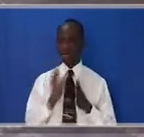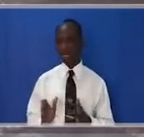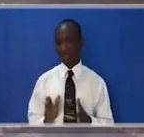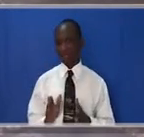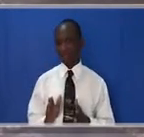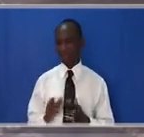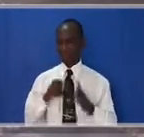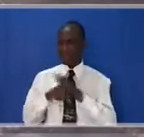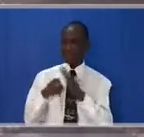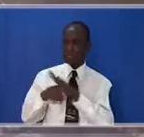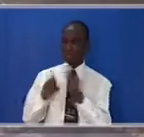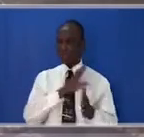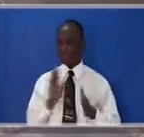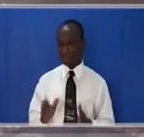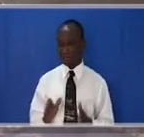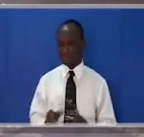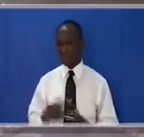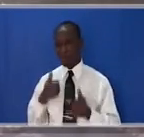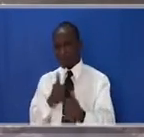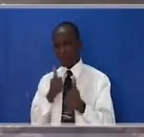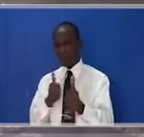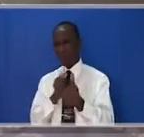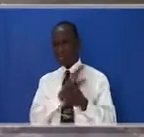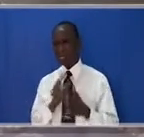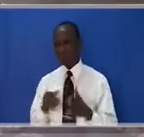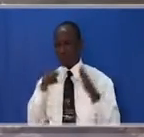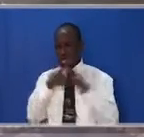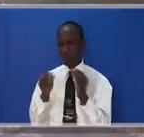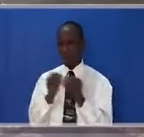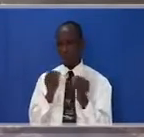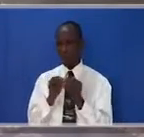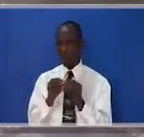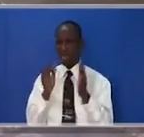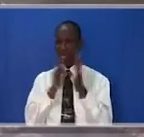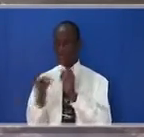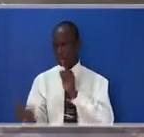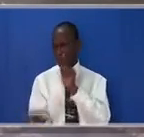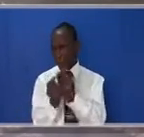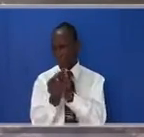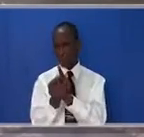bra oko Damascus a Jesus is here in Damascus so kwa mu ho